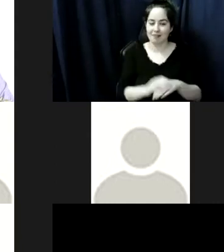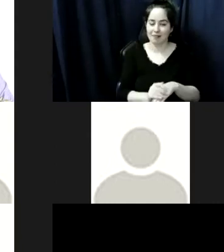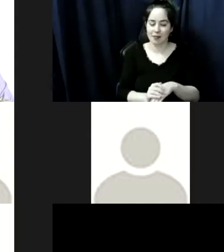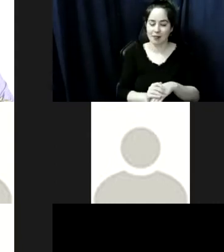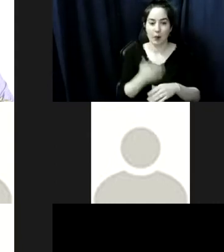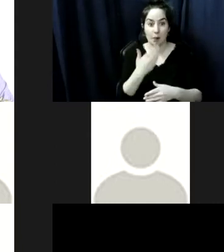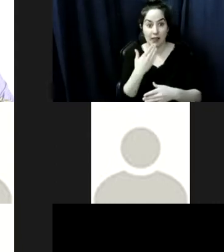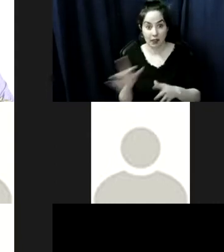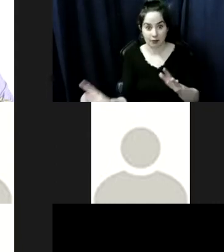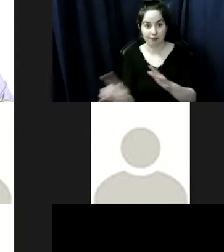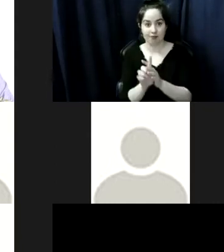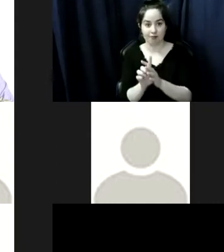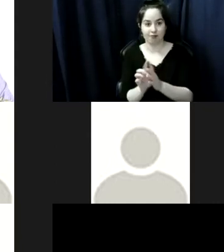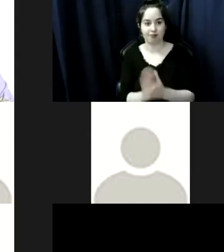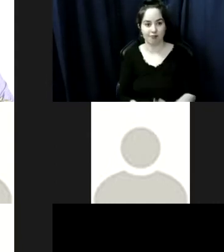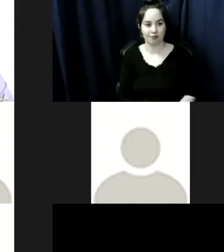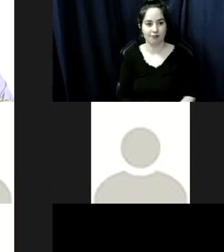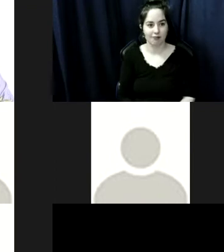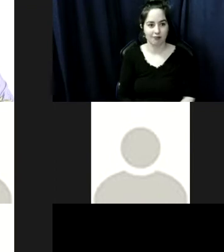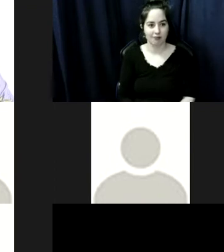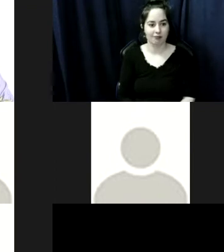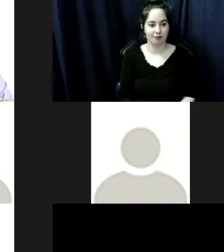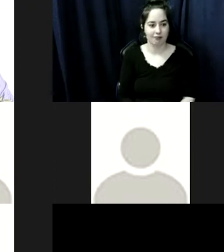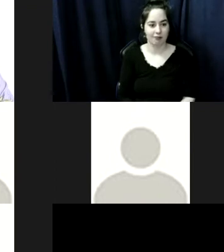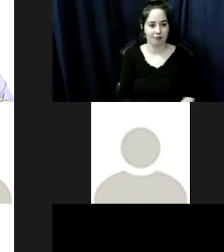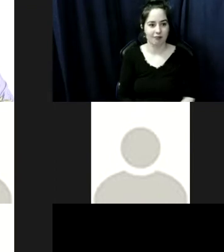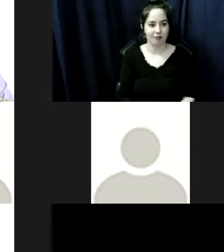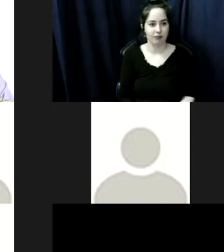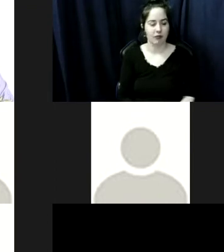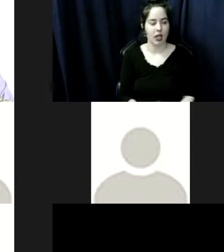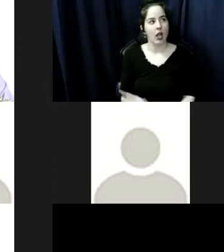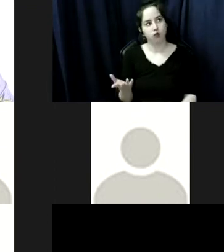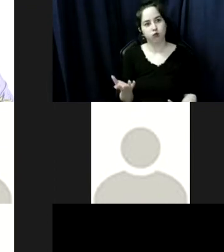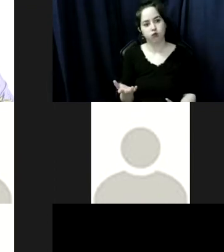go ahead and consider, I would go ahead and think about